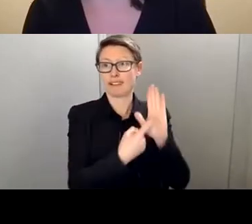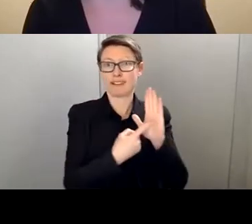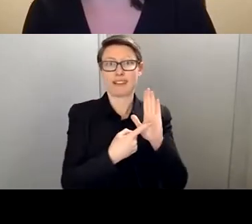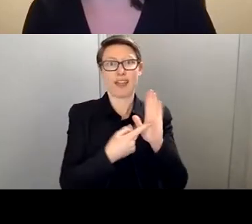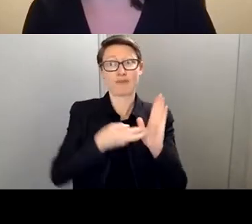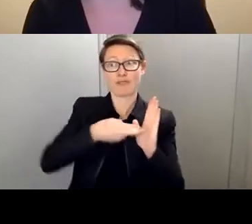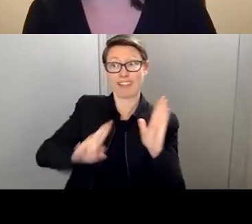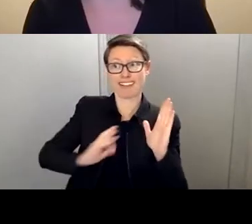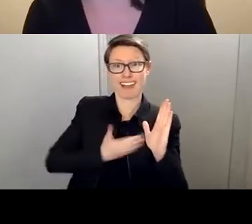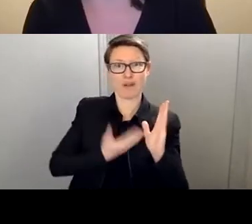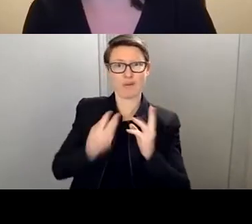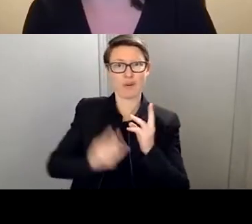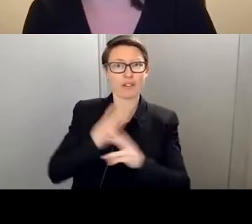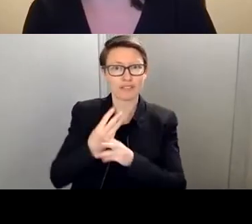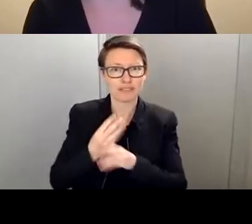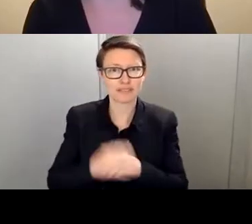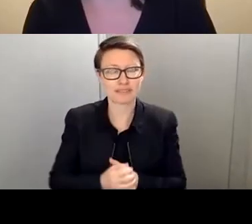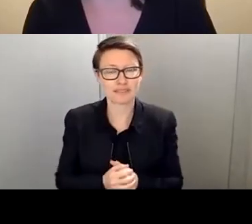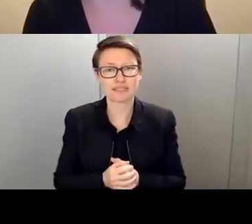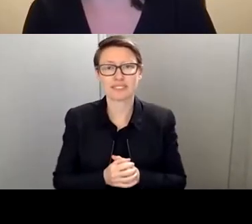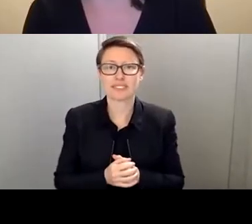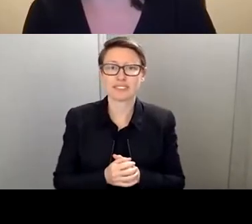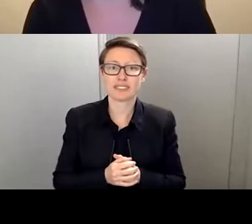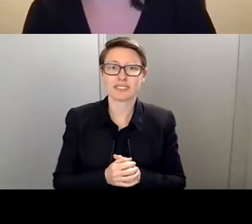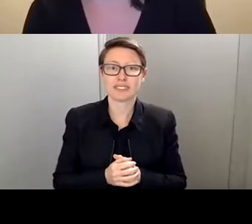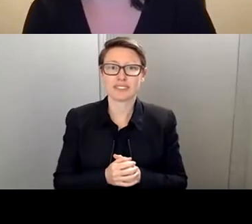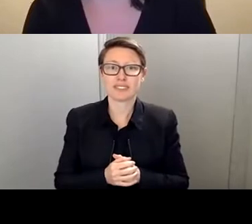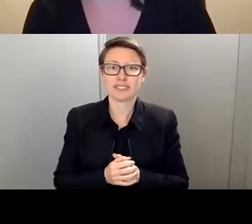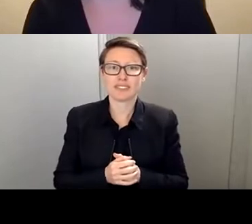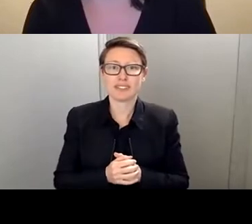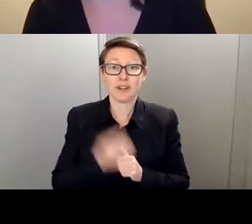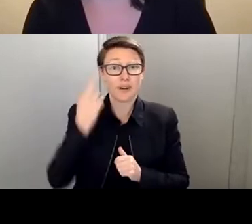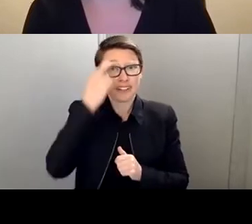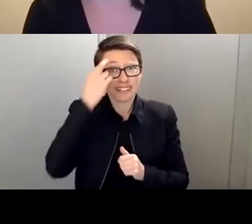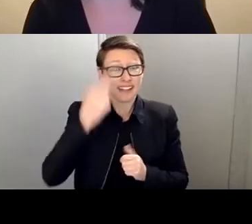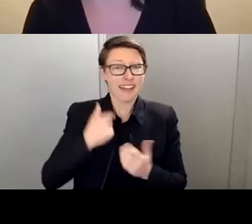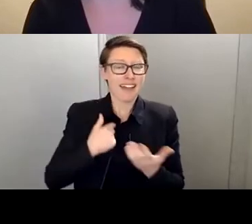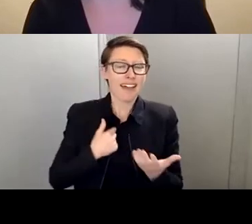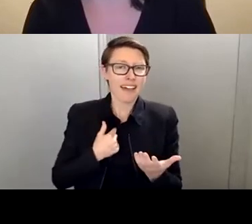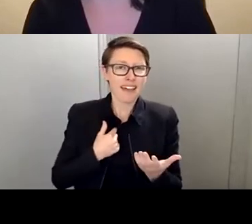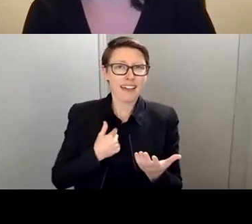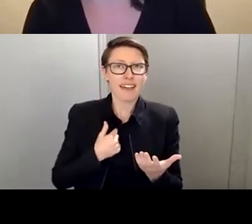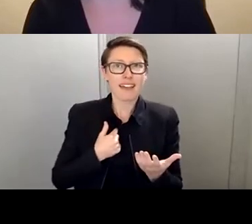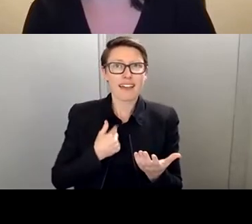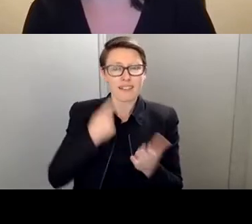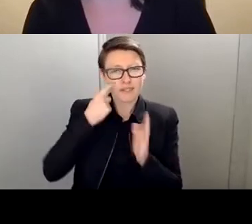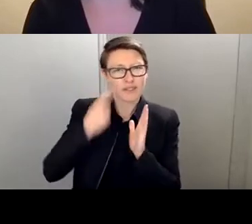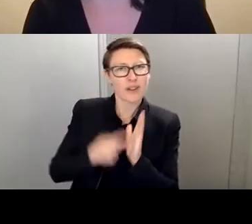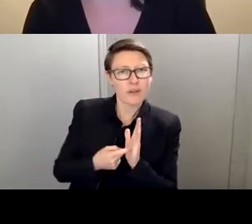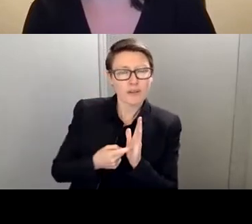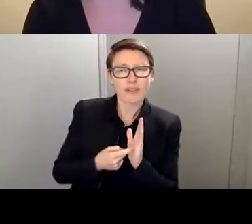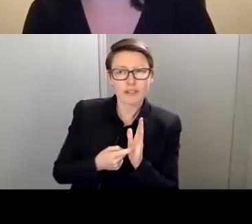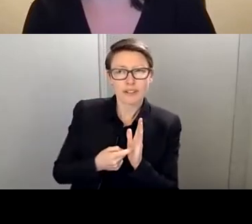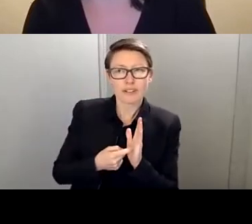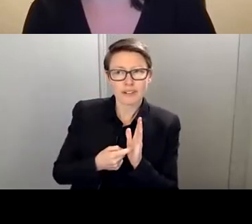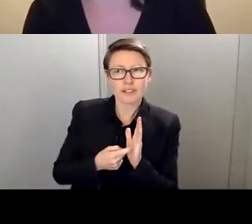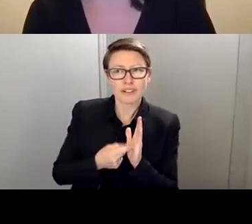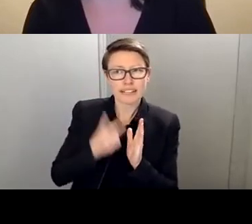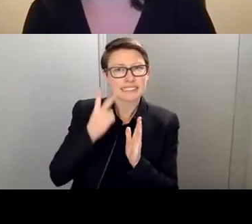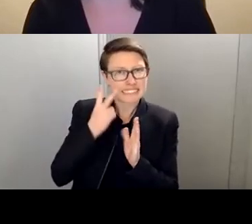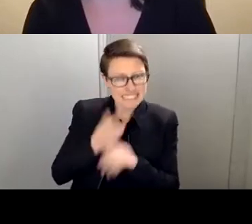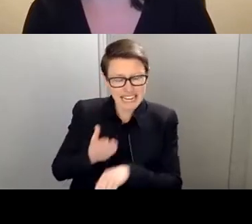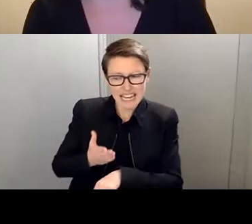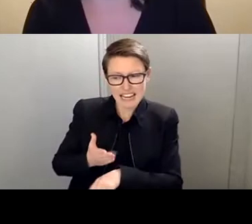world. Because what I see is there is sort of movement,